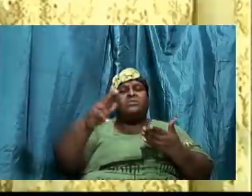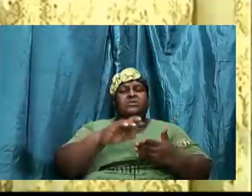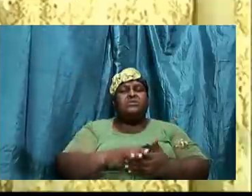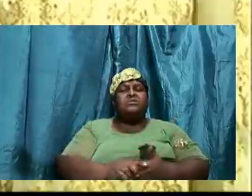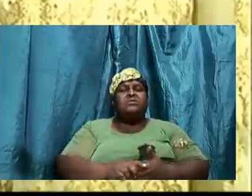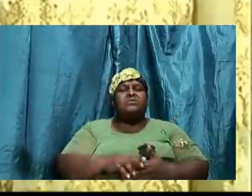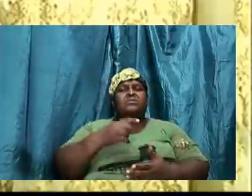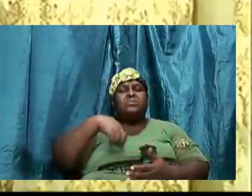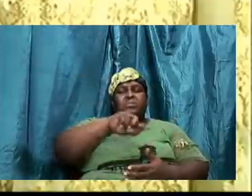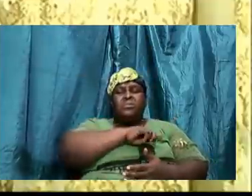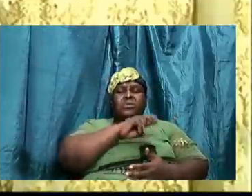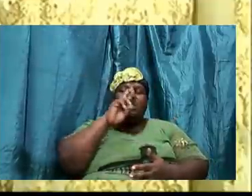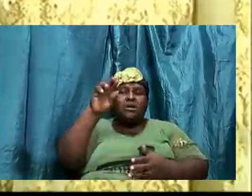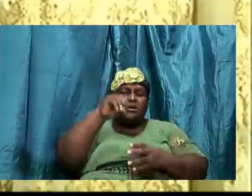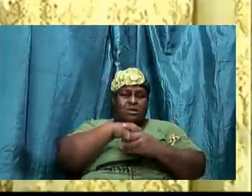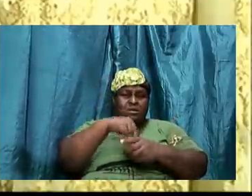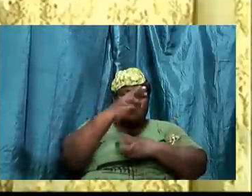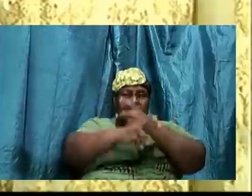We are in the world,